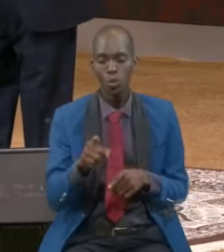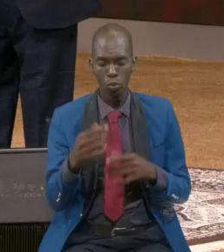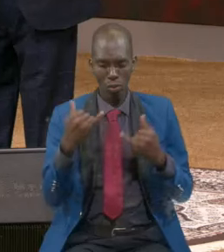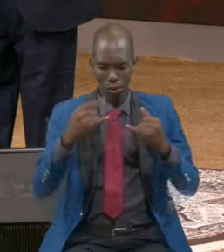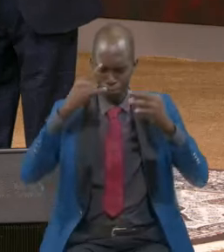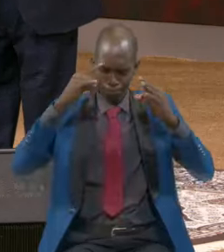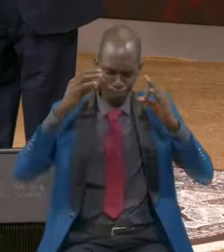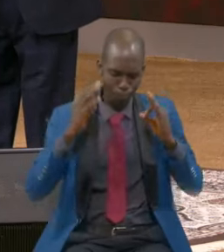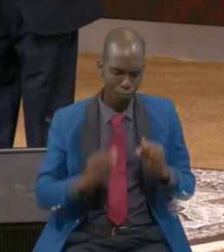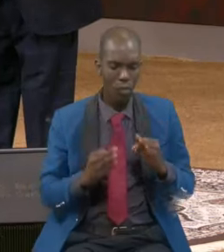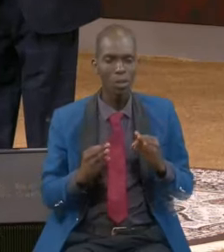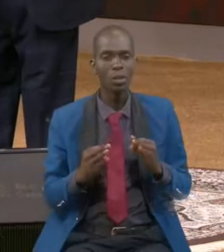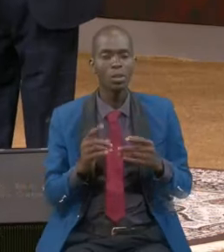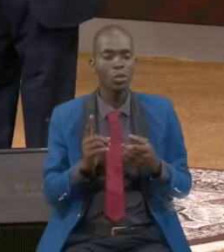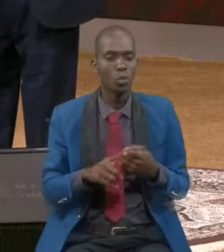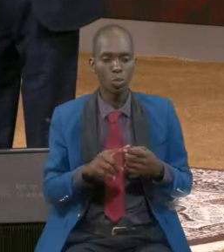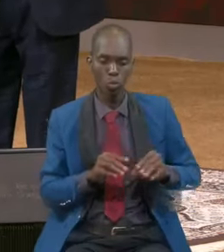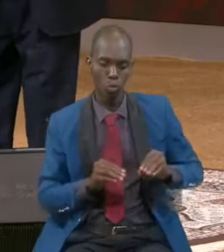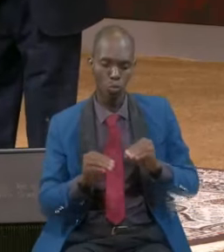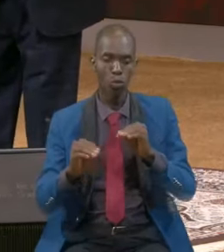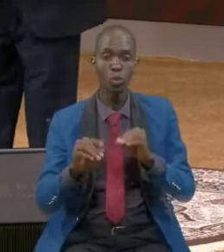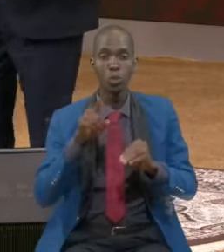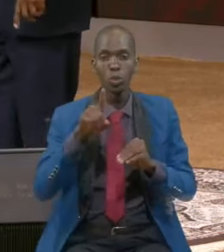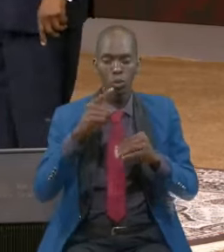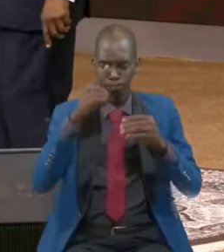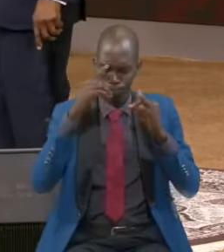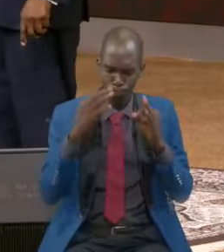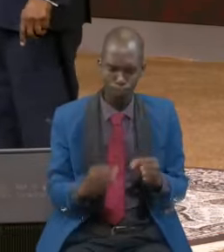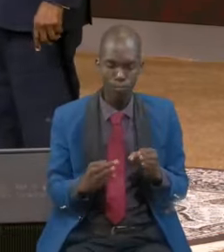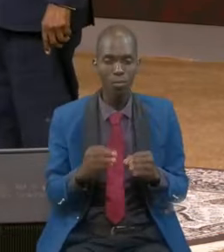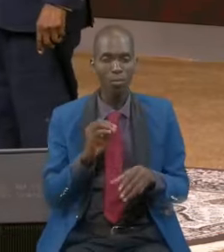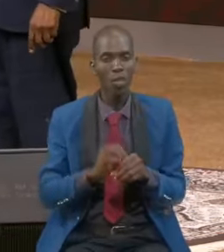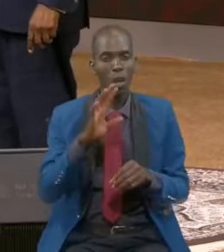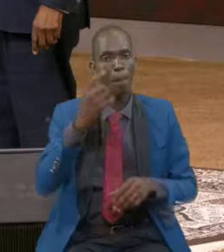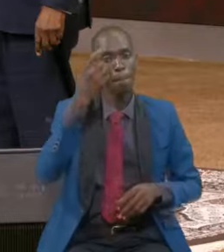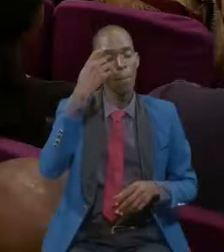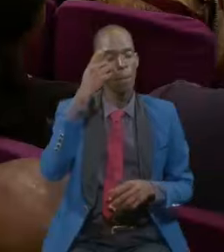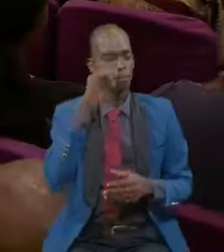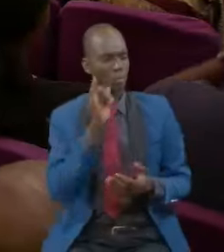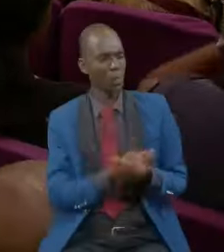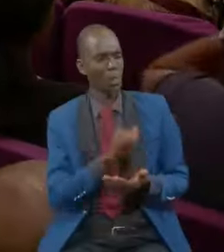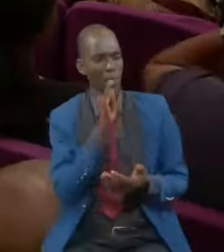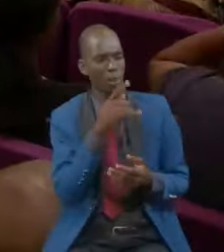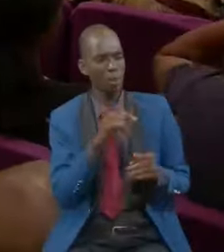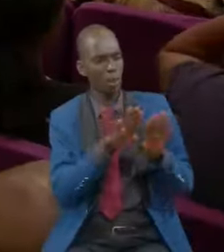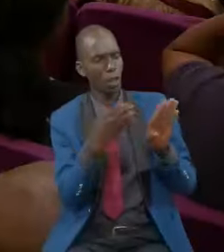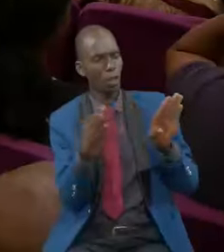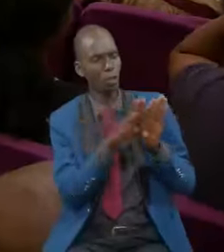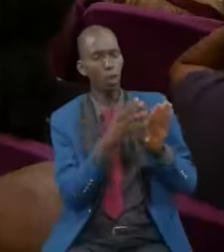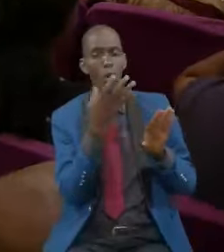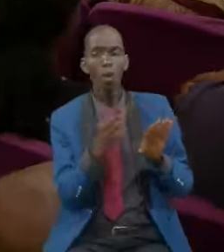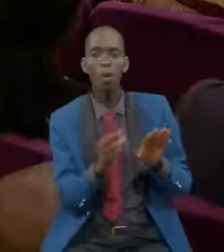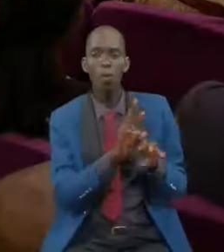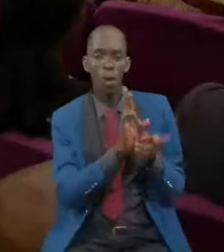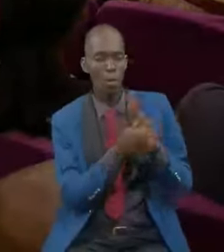step. You made up your mind. You decided that is the door, repentance and faith in